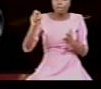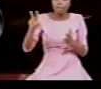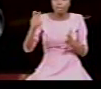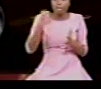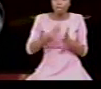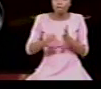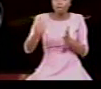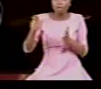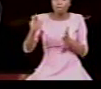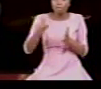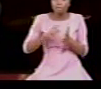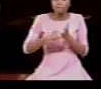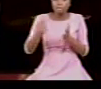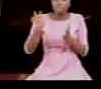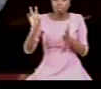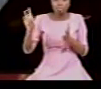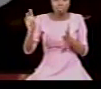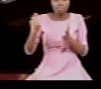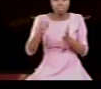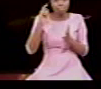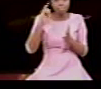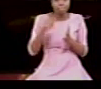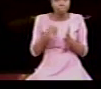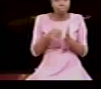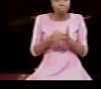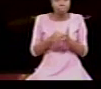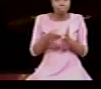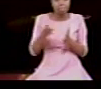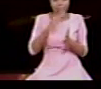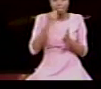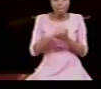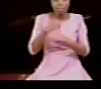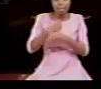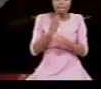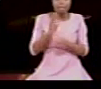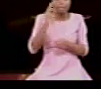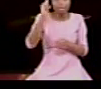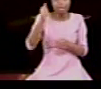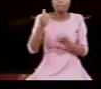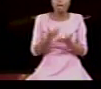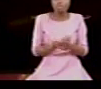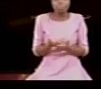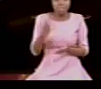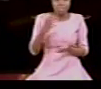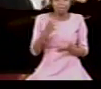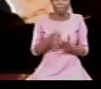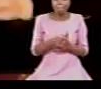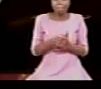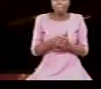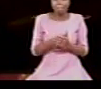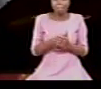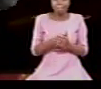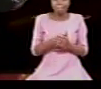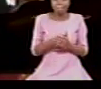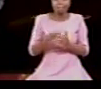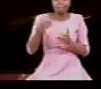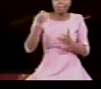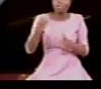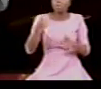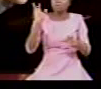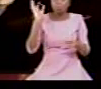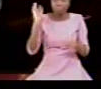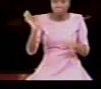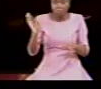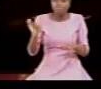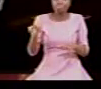verse 7. Then he just maketh himself rich. Doesn't give anything. The matter he preach, Jesus will talk, we shall